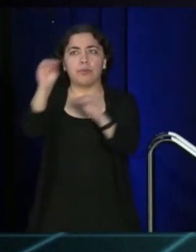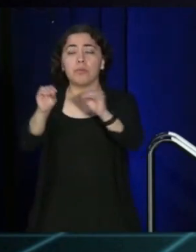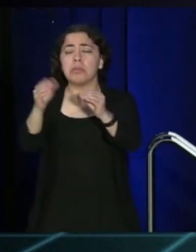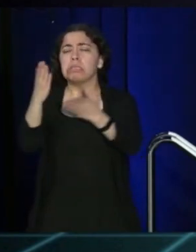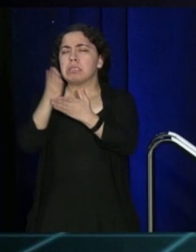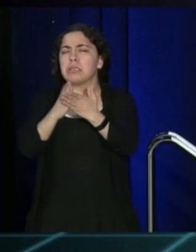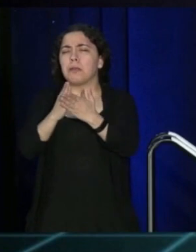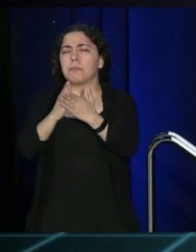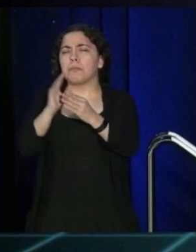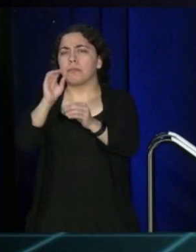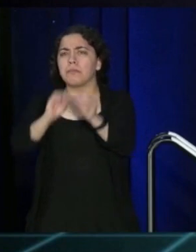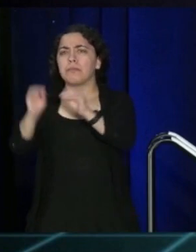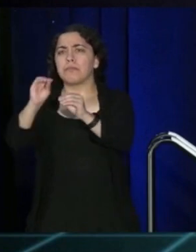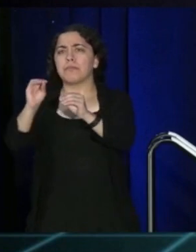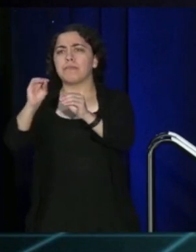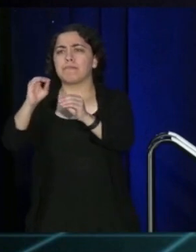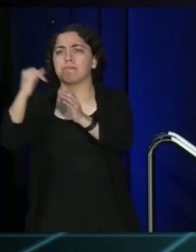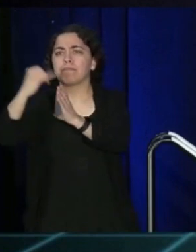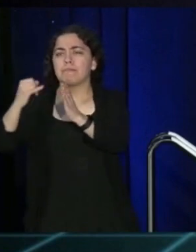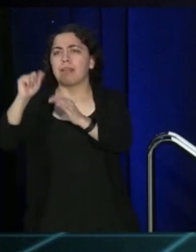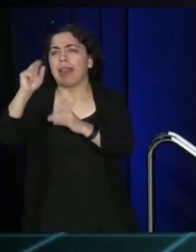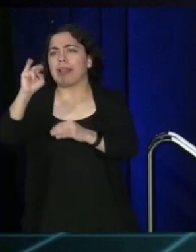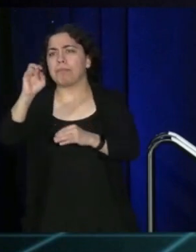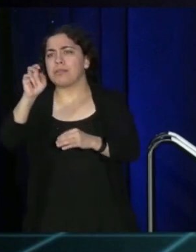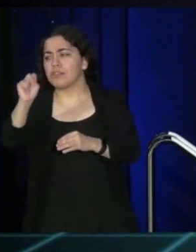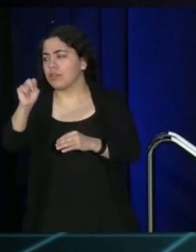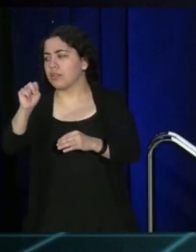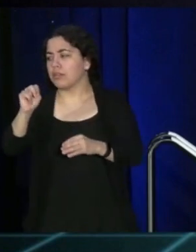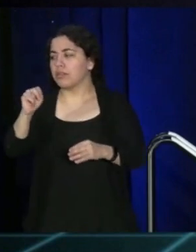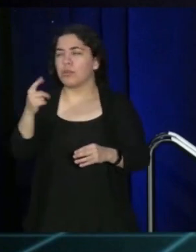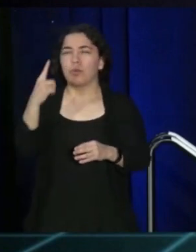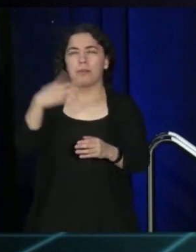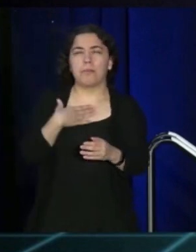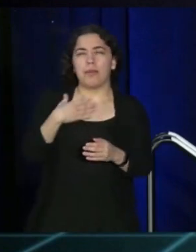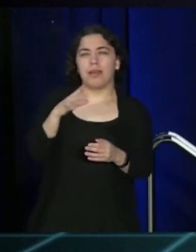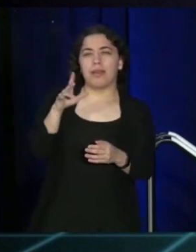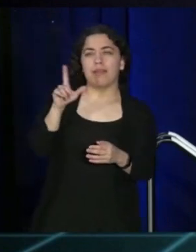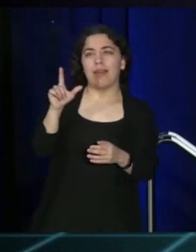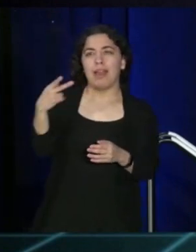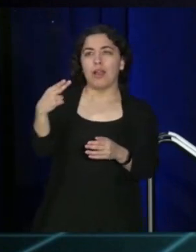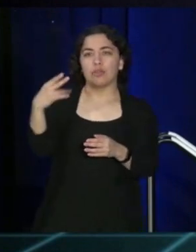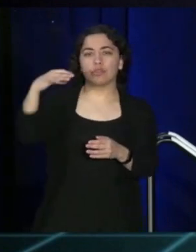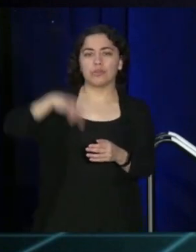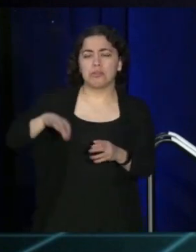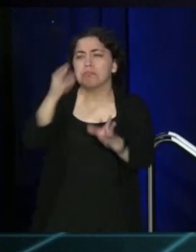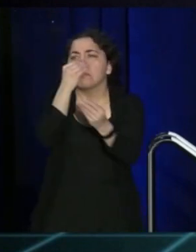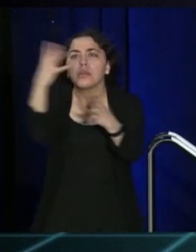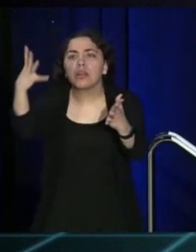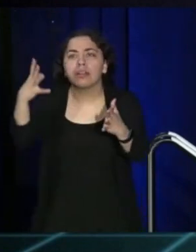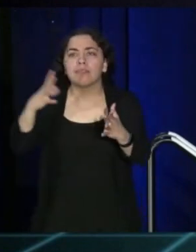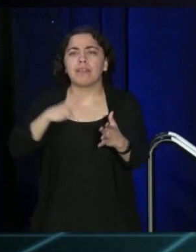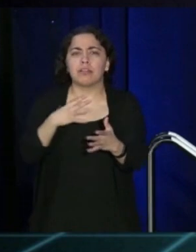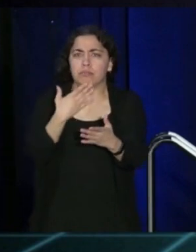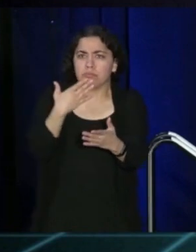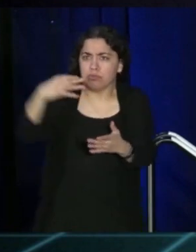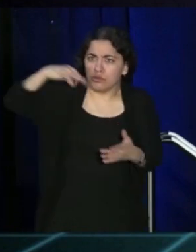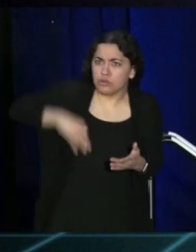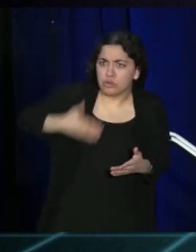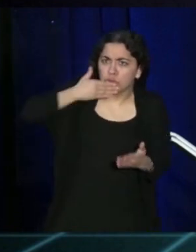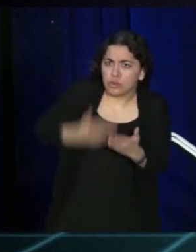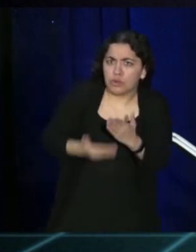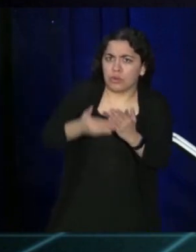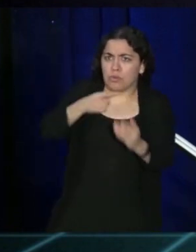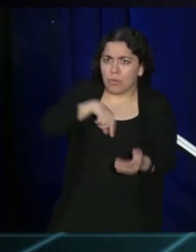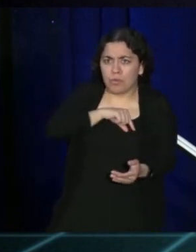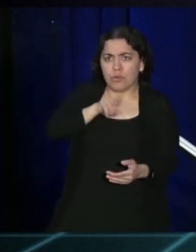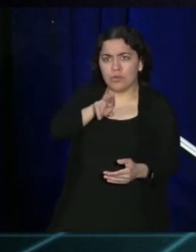and that kills my one of my Lighthouse scores. I don't care. It's a good UX. I don't care about numbers. I care about the UX, and the